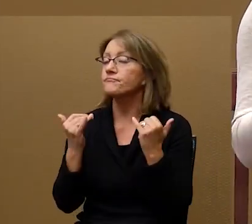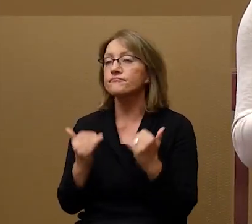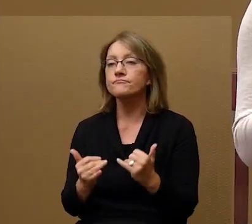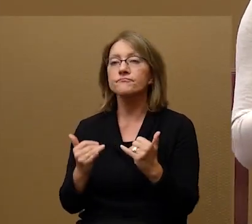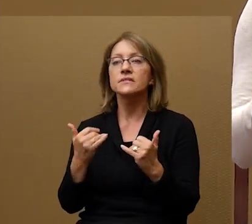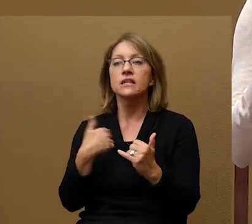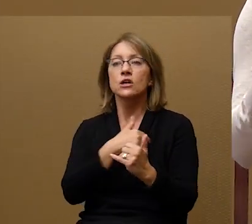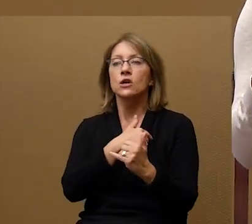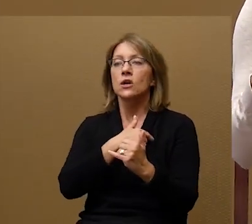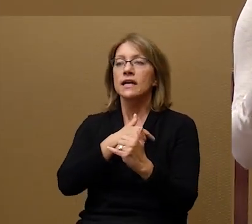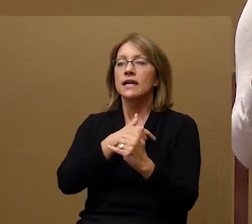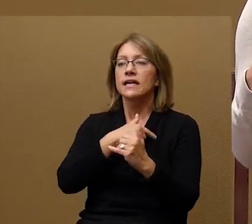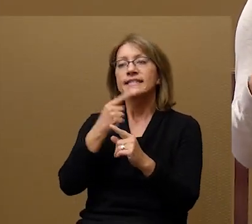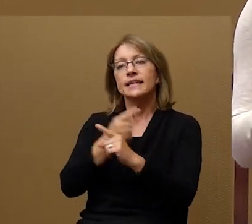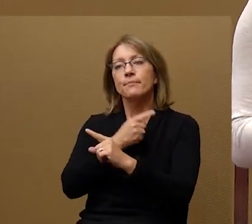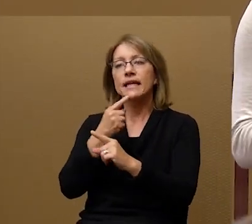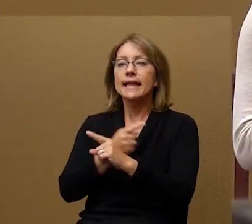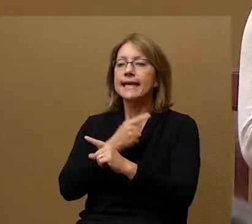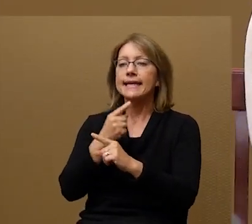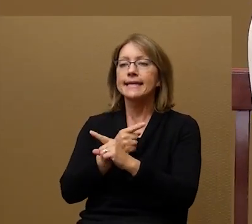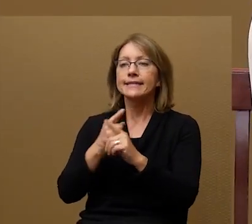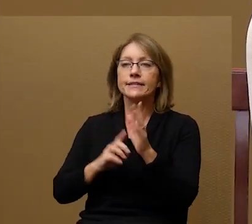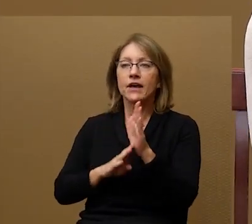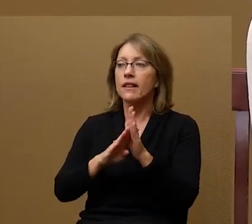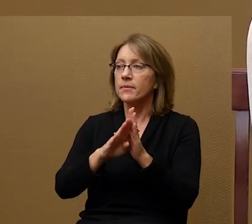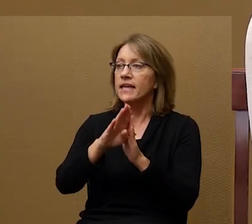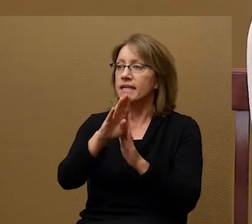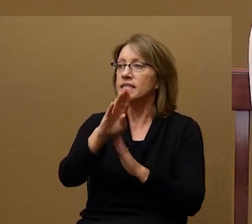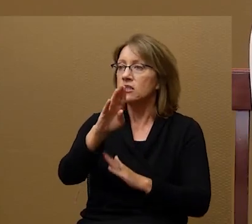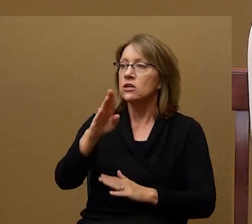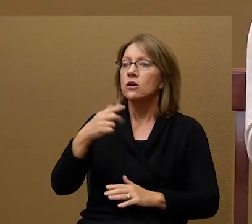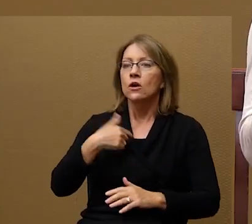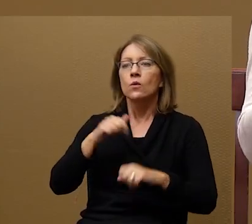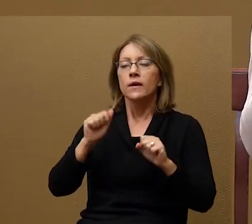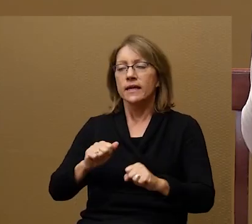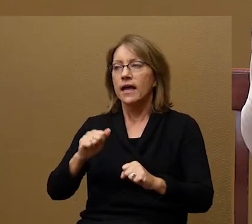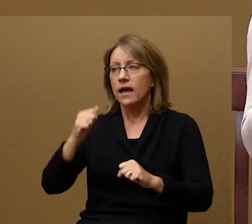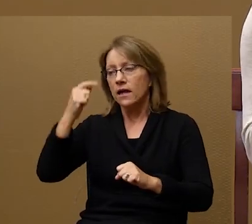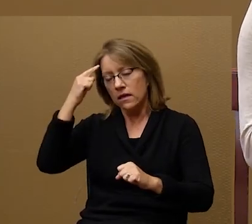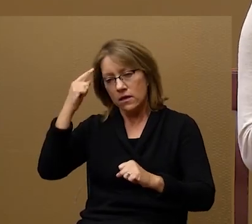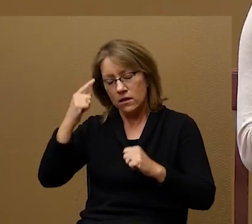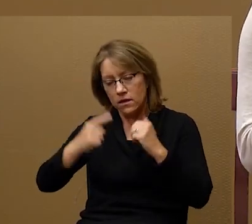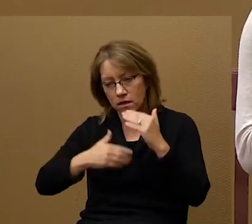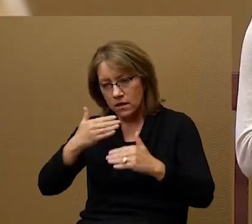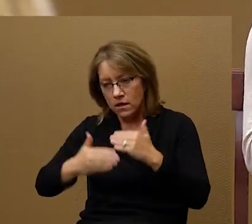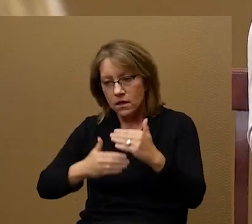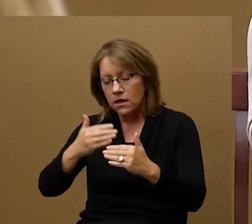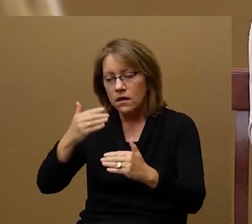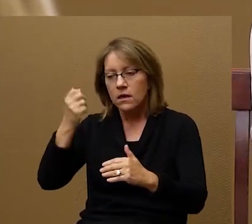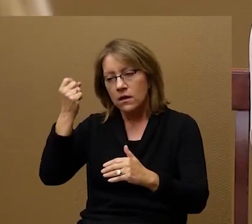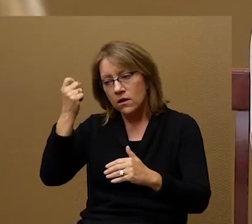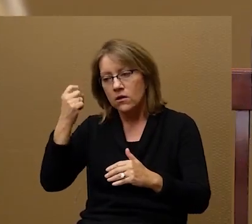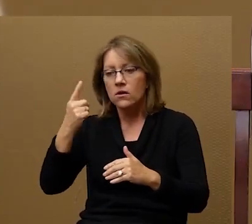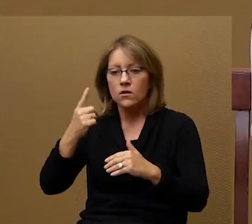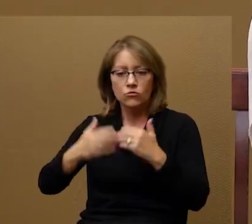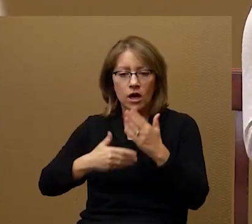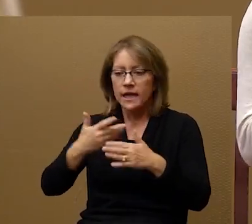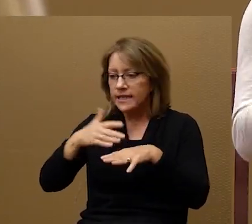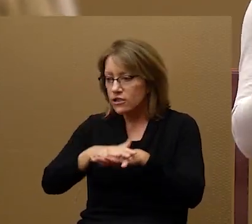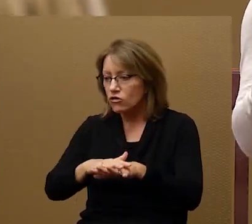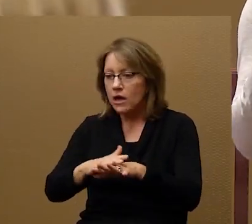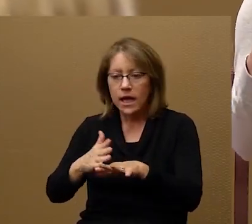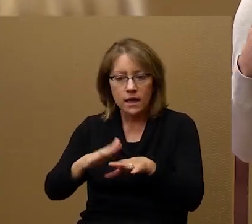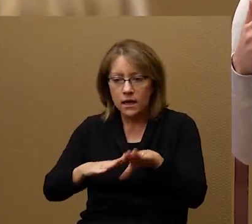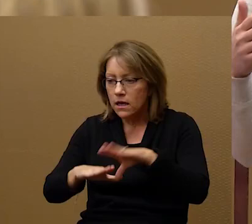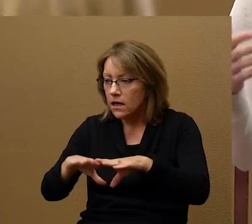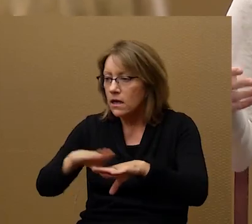we, typically developing, are able to process all of this, and we're able to integrate everything and understand